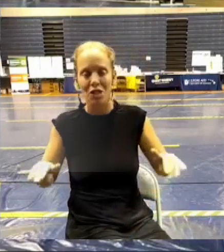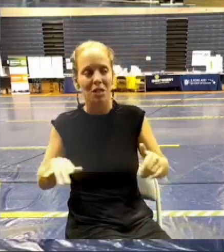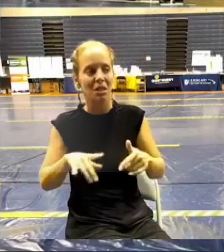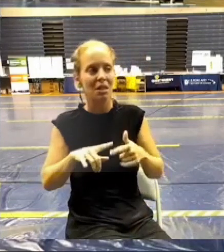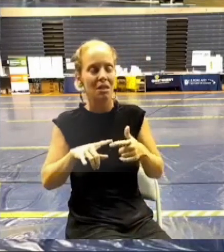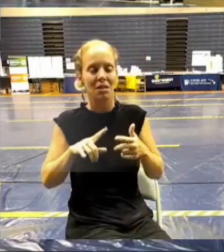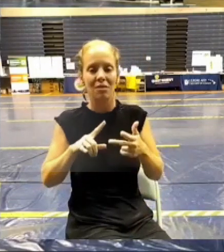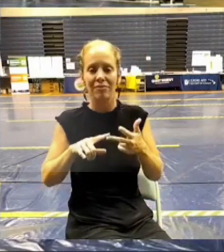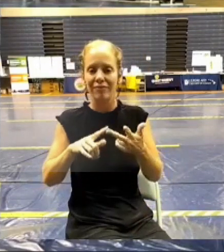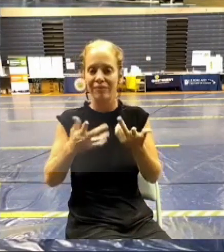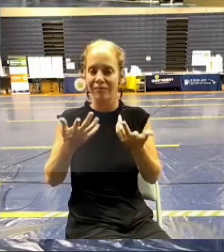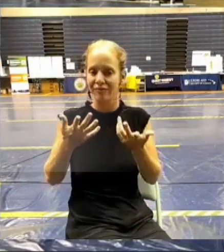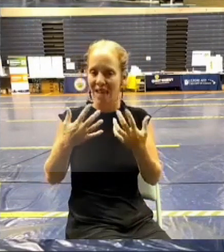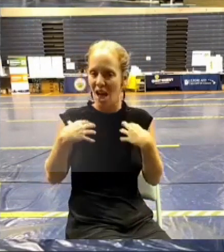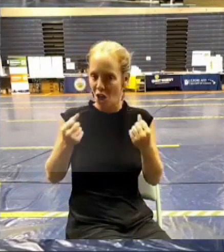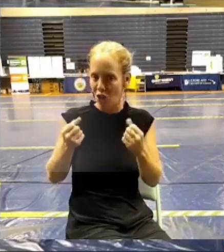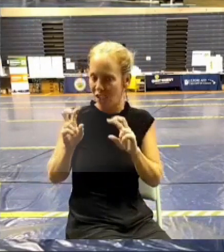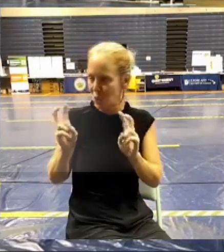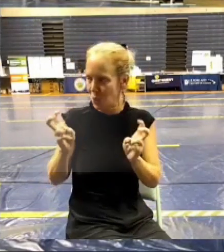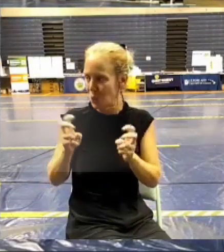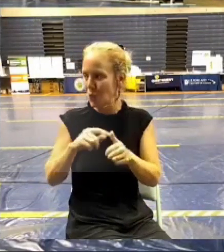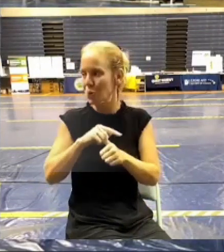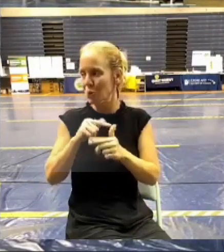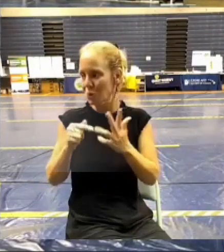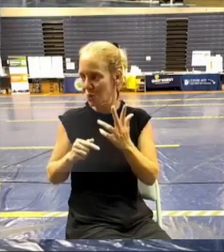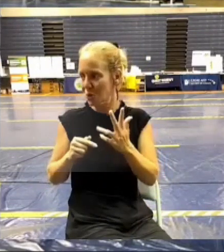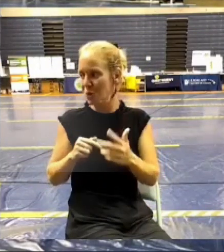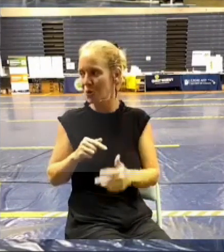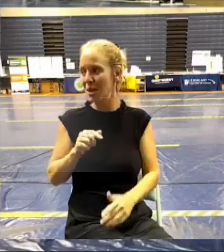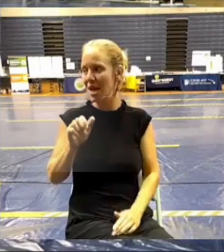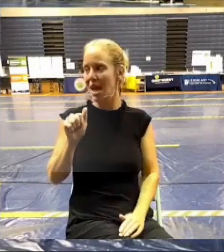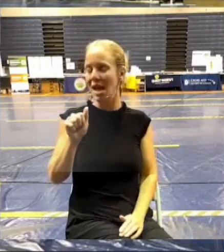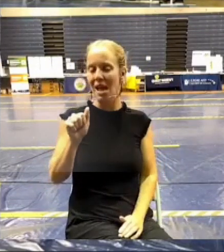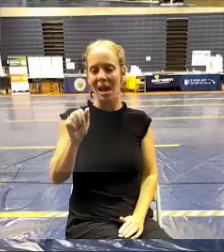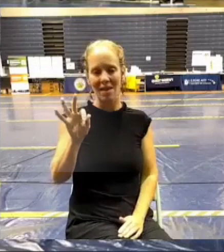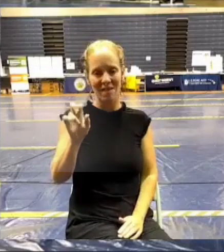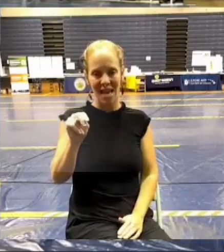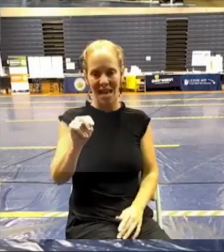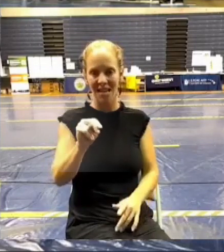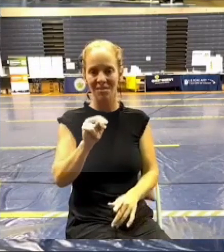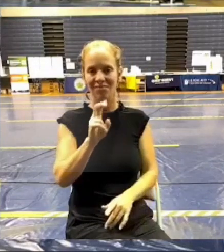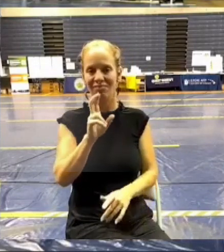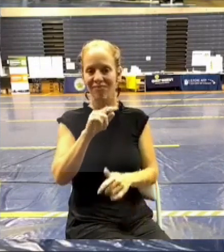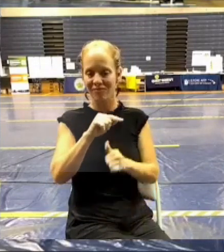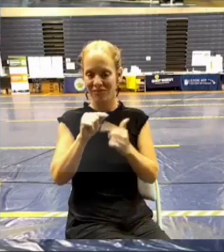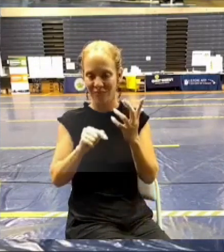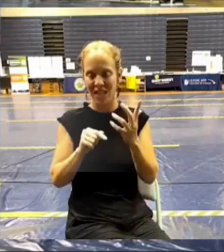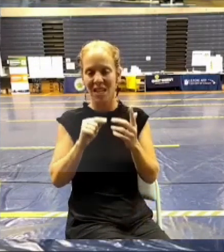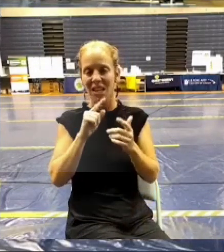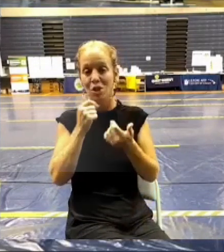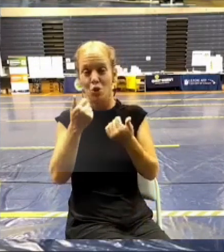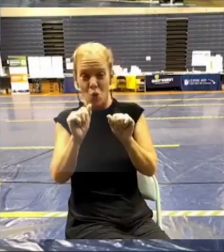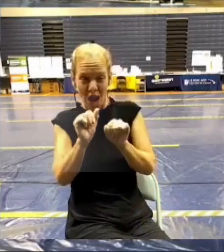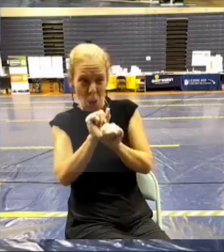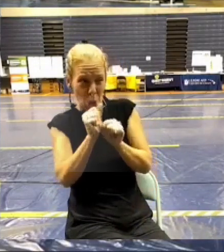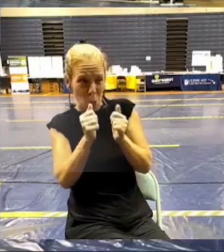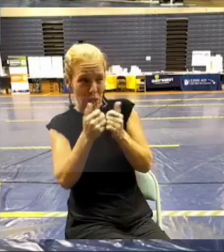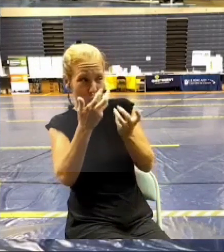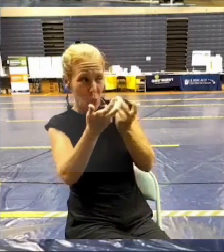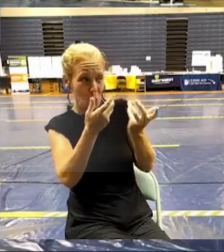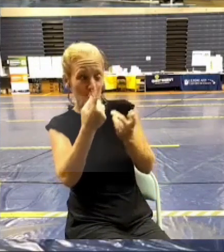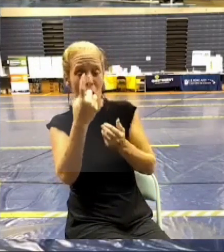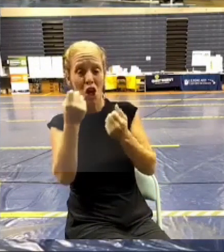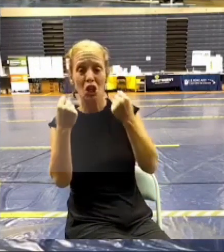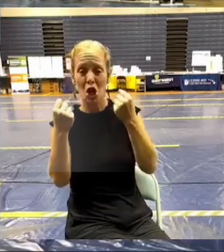AFN, those kind of things. So that's why they're trying to work with you, understand your situation, and the